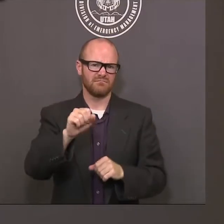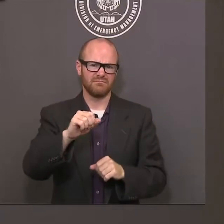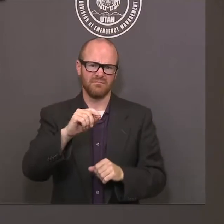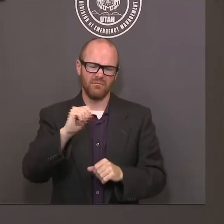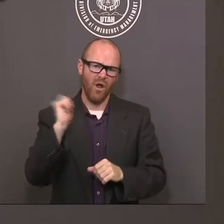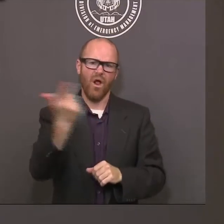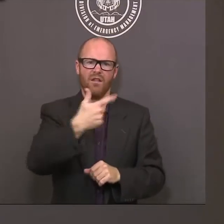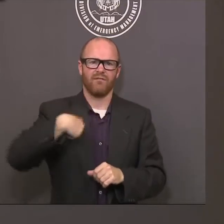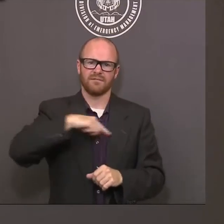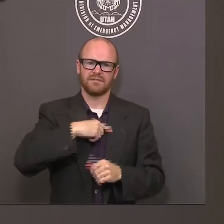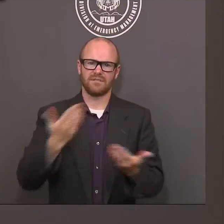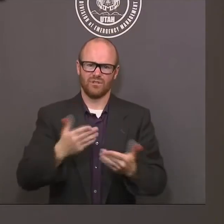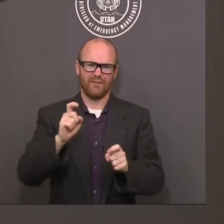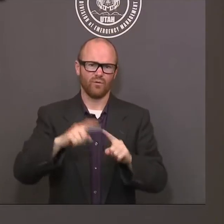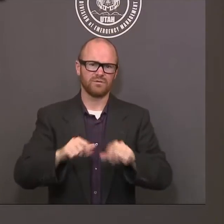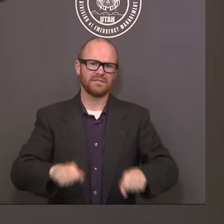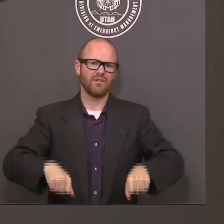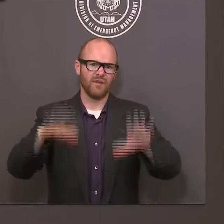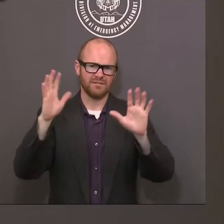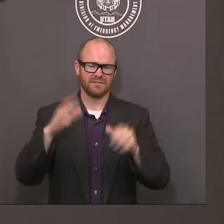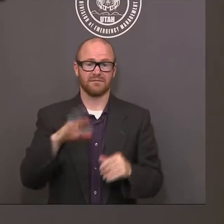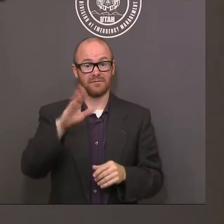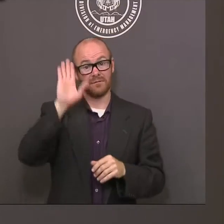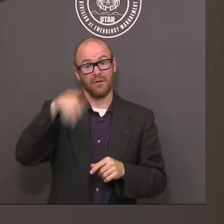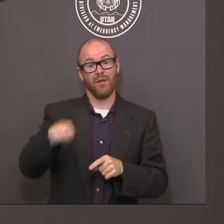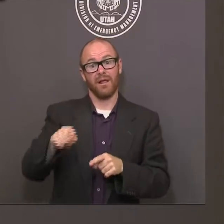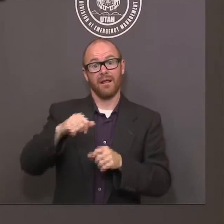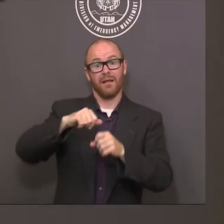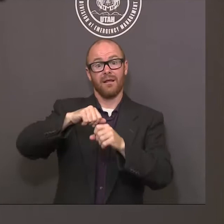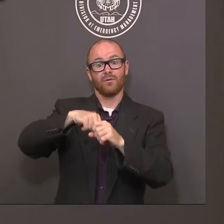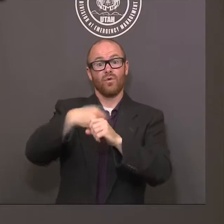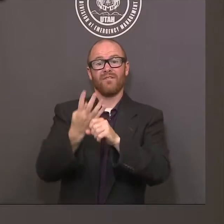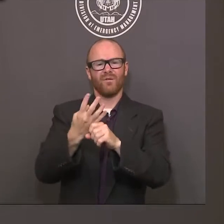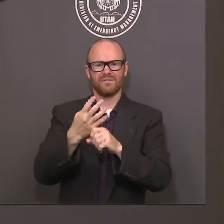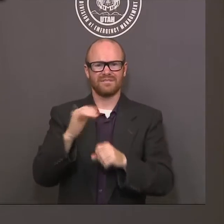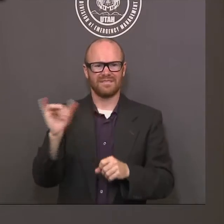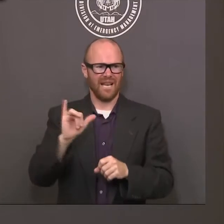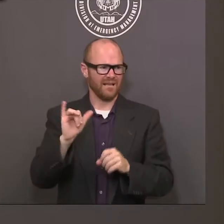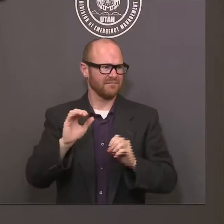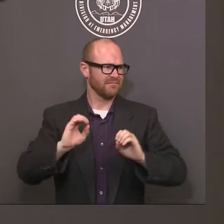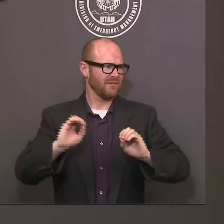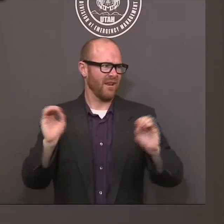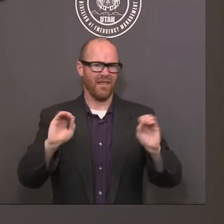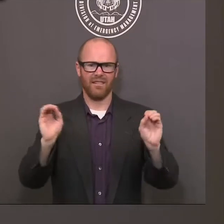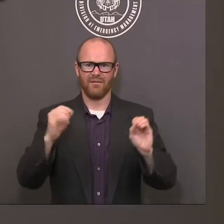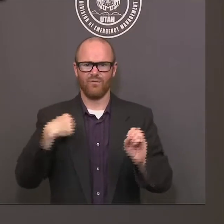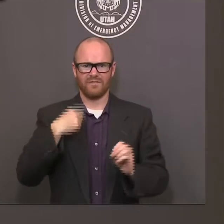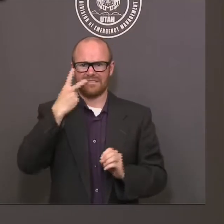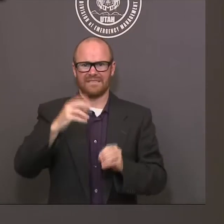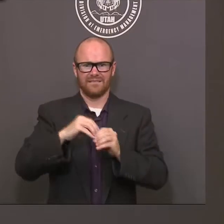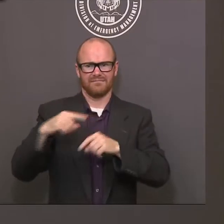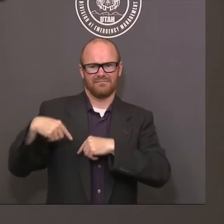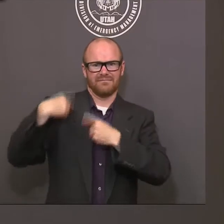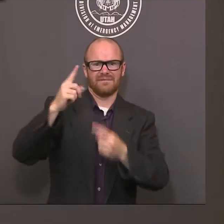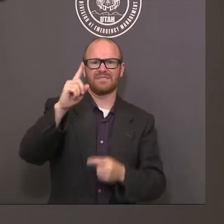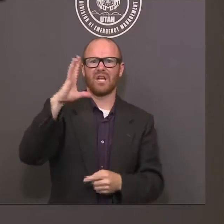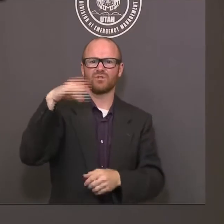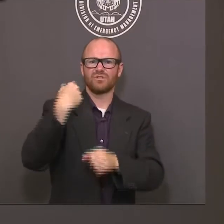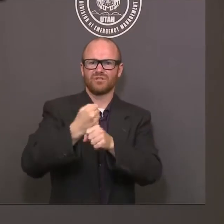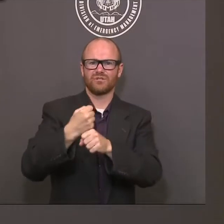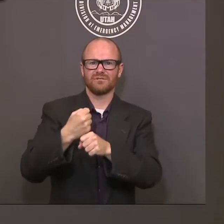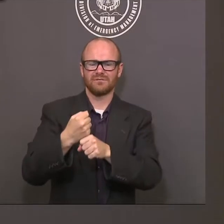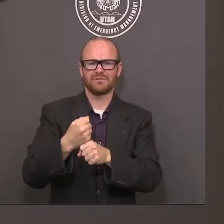face, which is unlike anything we've ever seen in 100 years. It's like building a bus, as we've said, going down the freeway at 60 miles an hour,